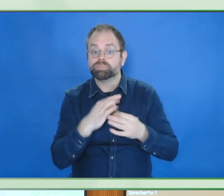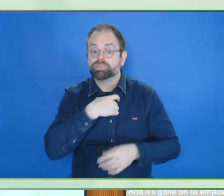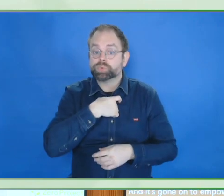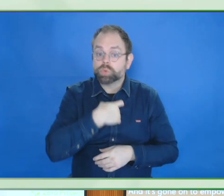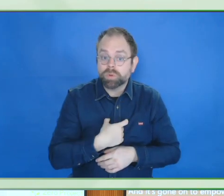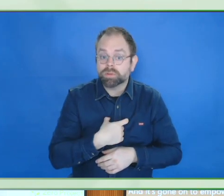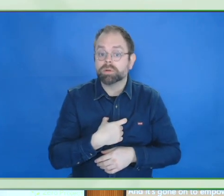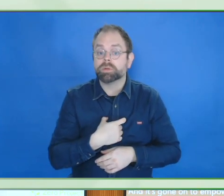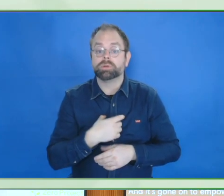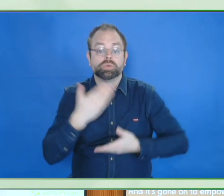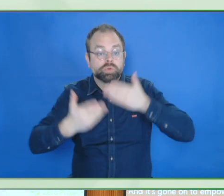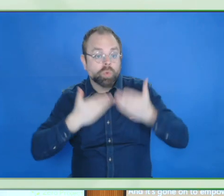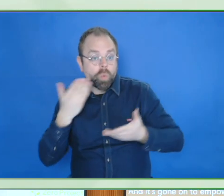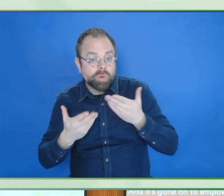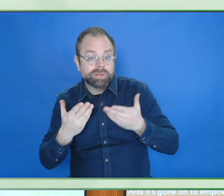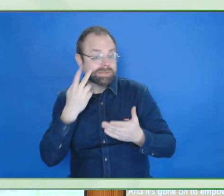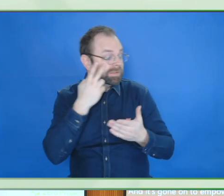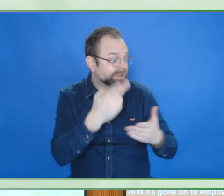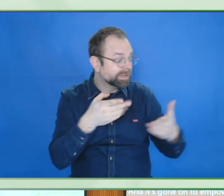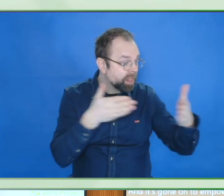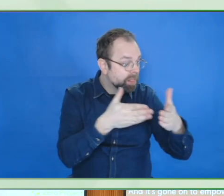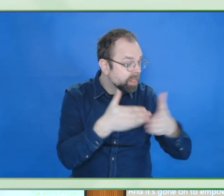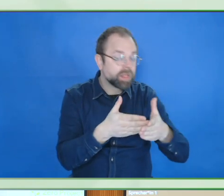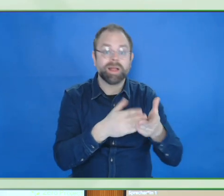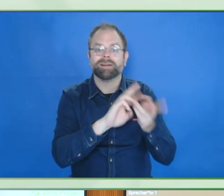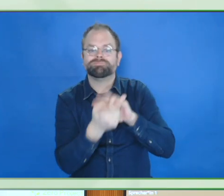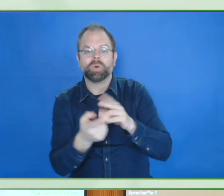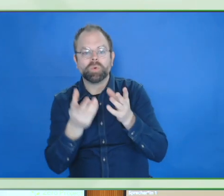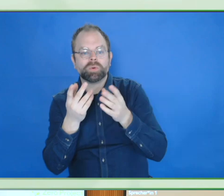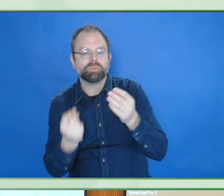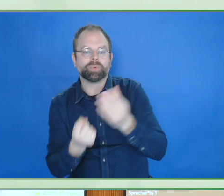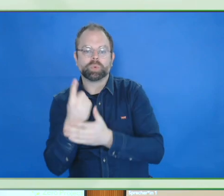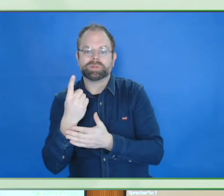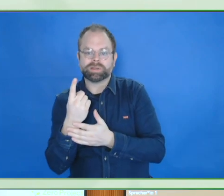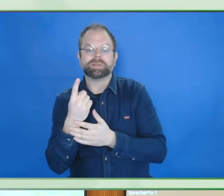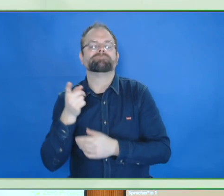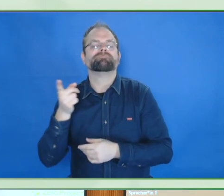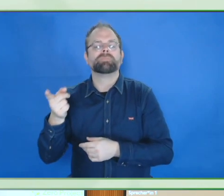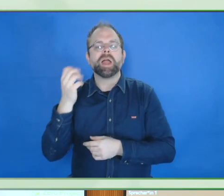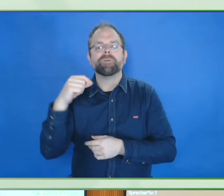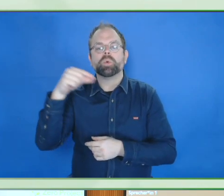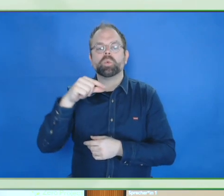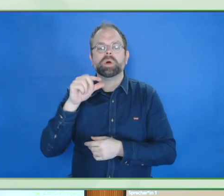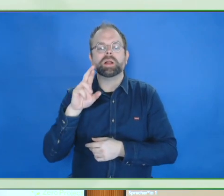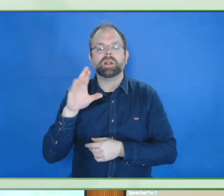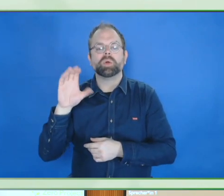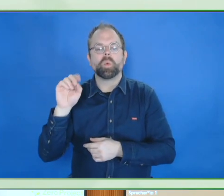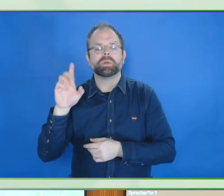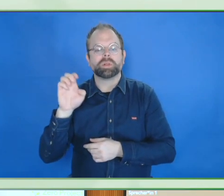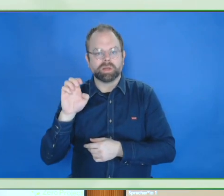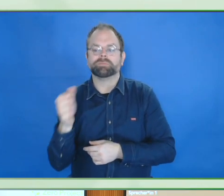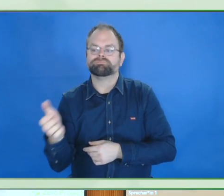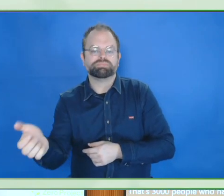India. That's 3,000 people who have been able to enjoy a piece of art.